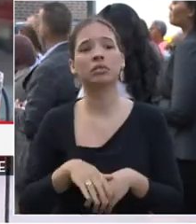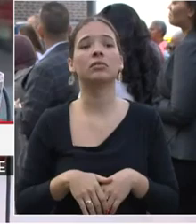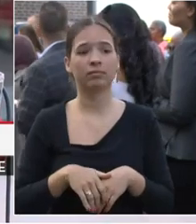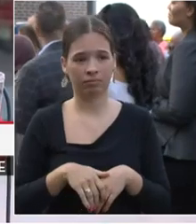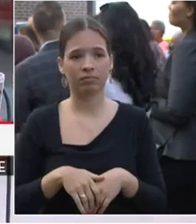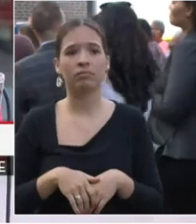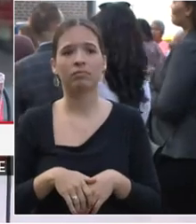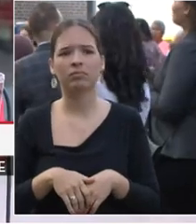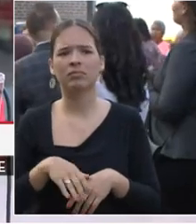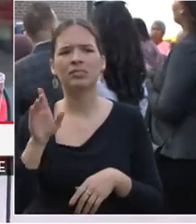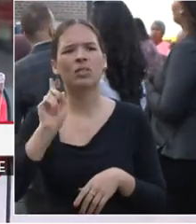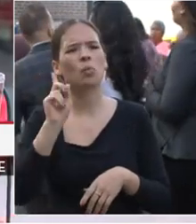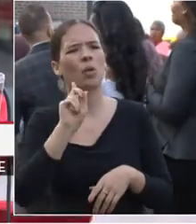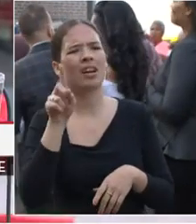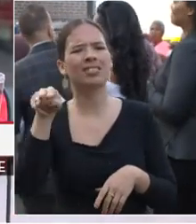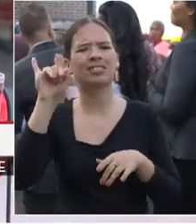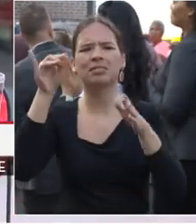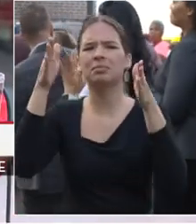where's Gary?